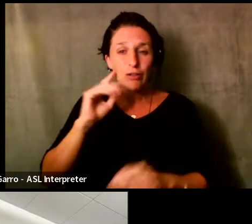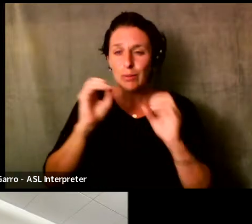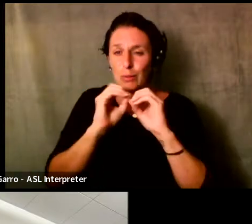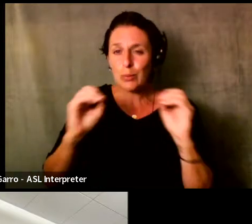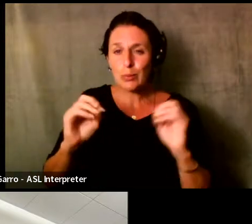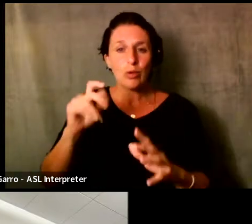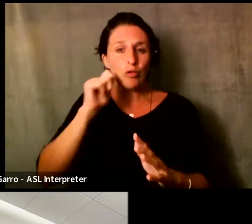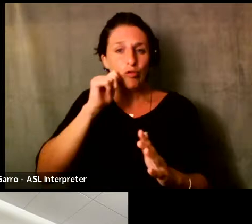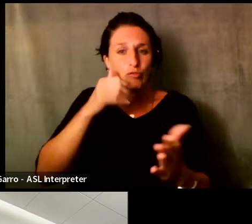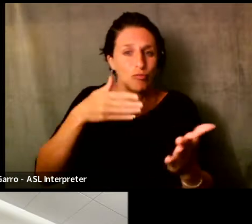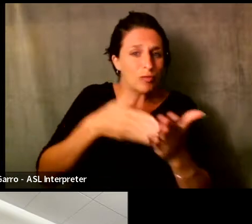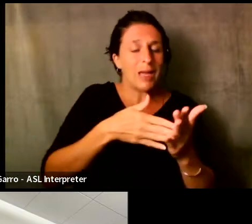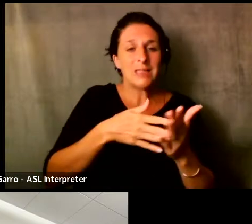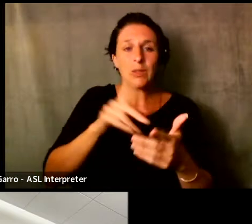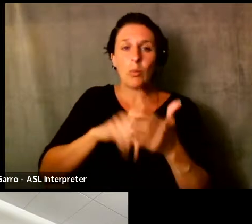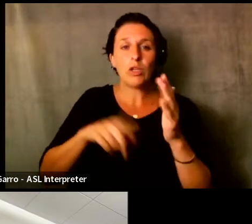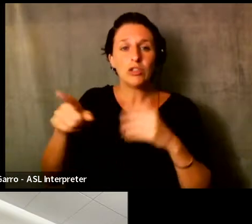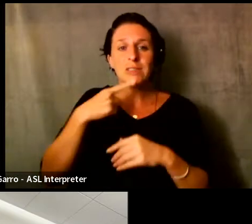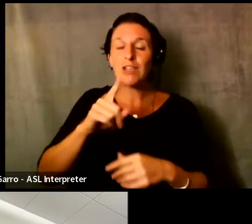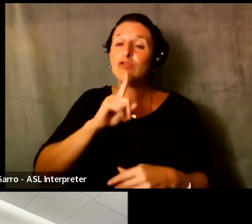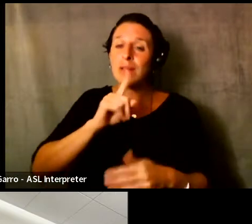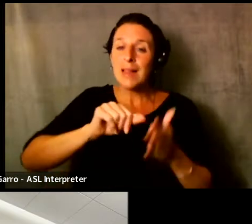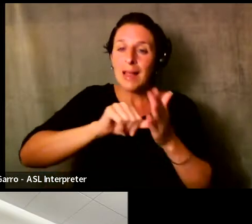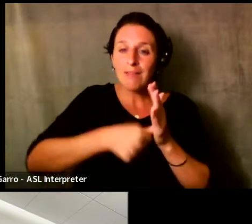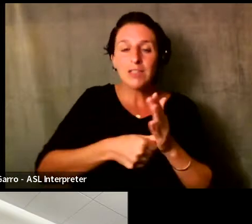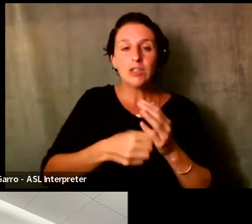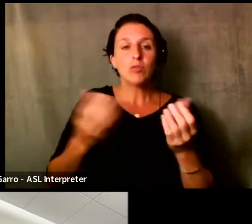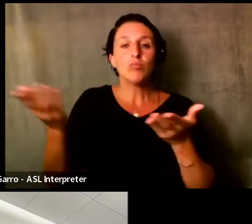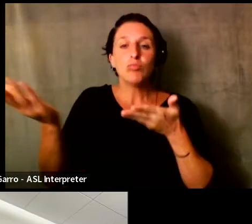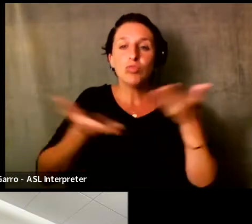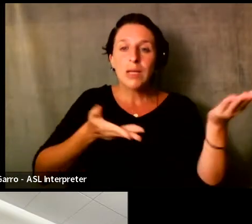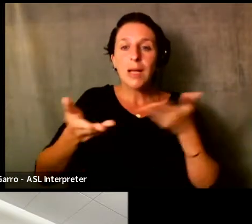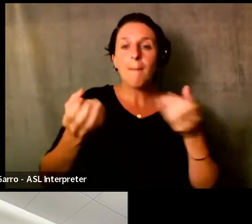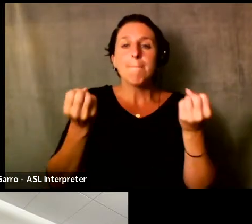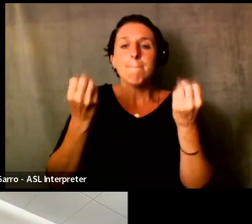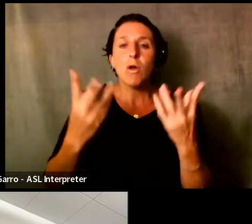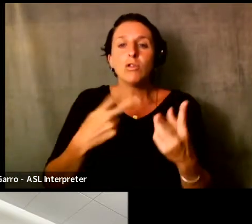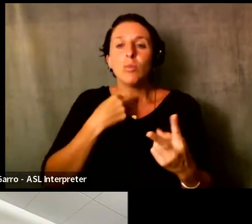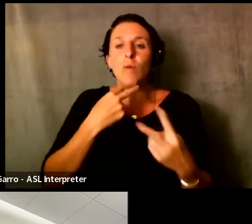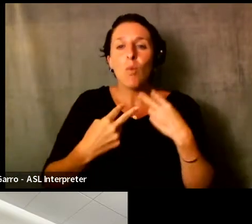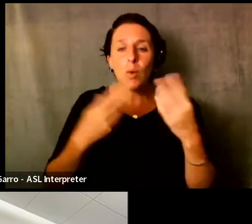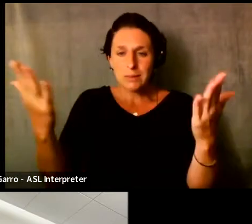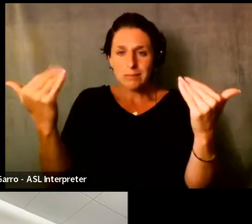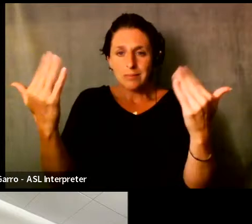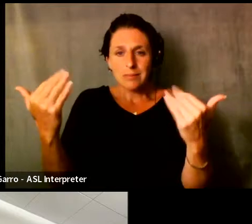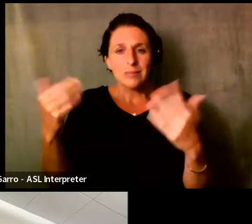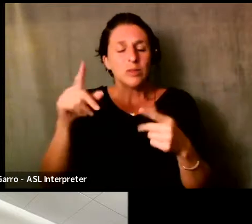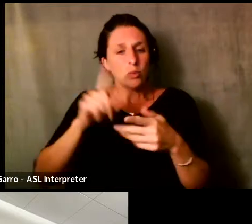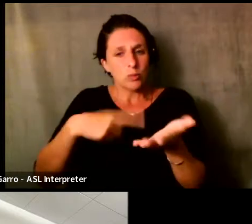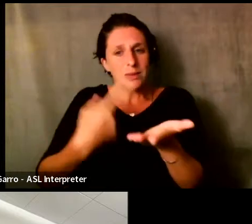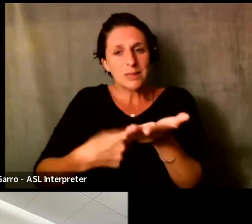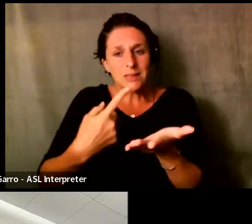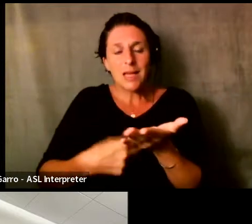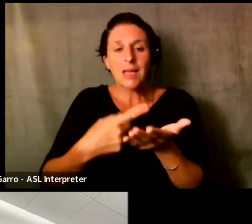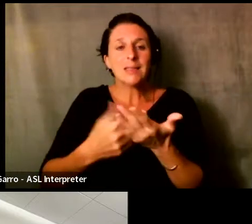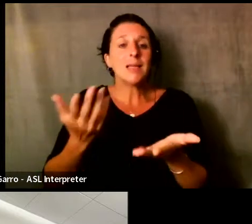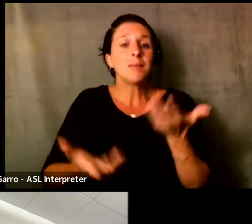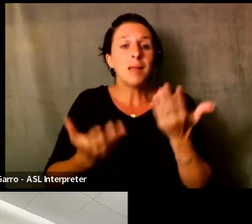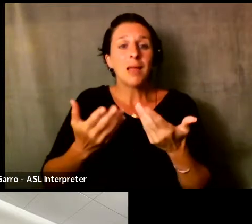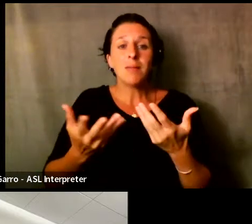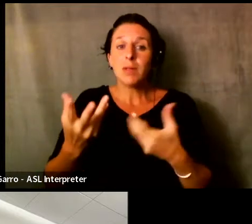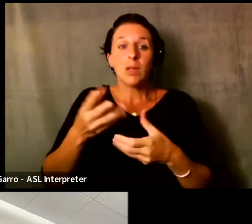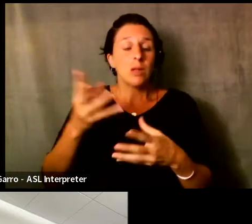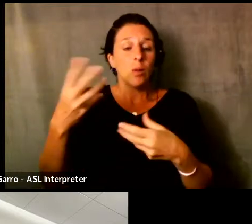what she said. She really emphasized bringing multiple voices into the discussion, including those that may not align